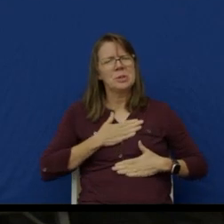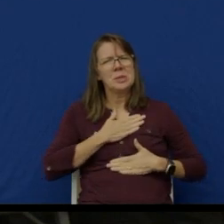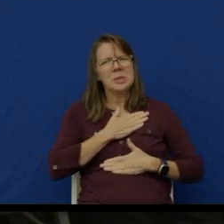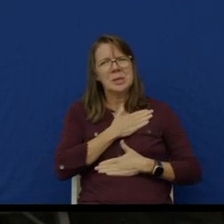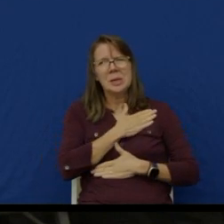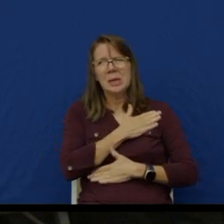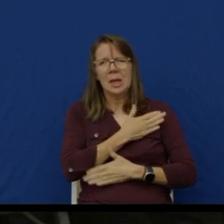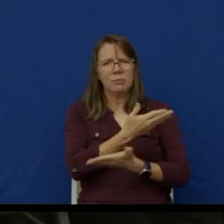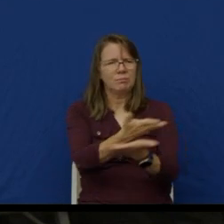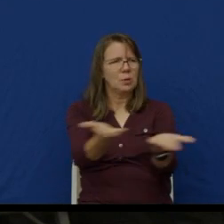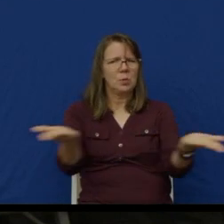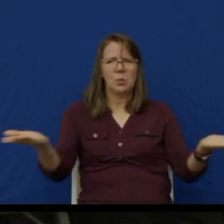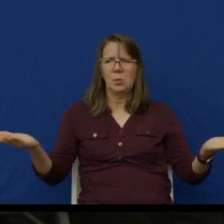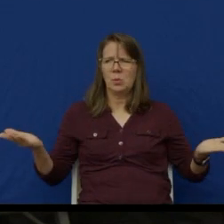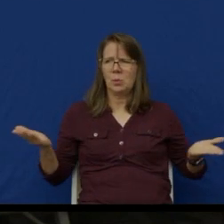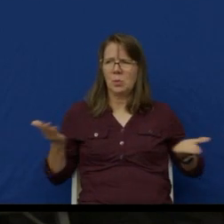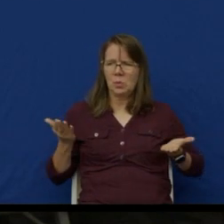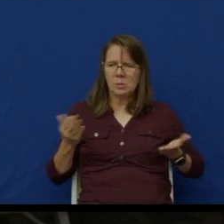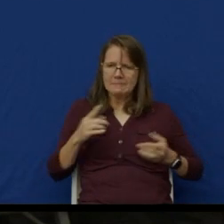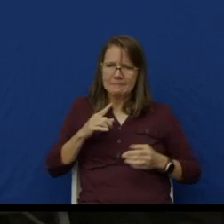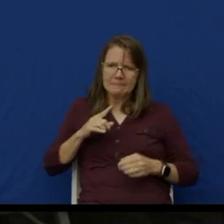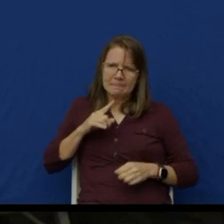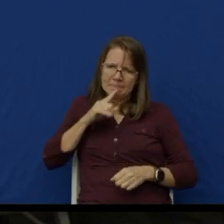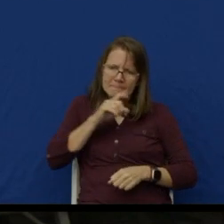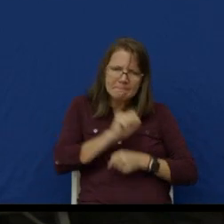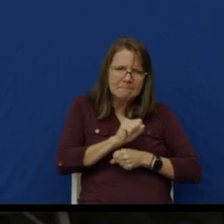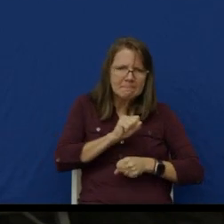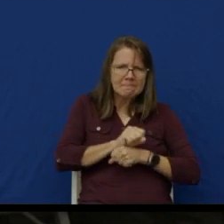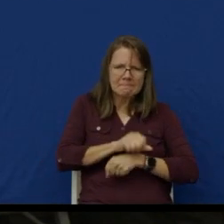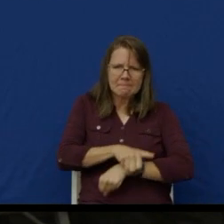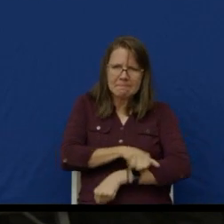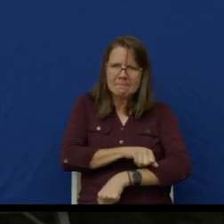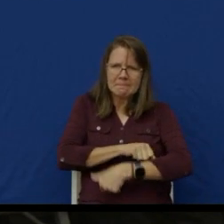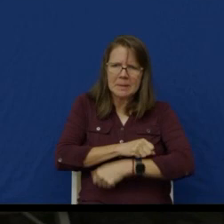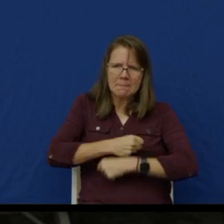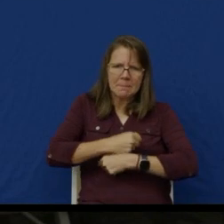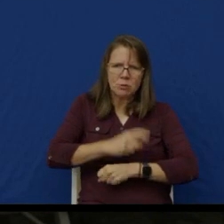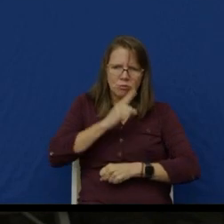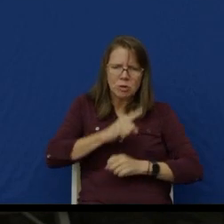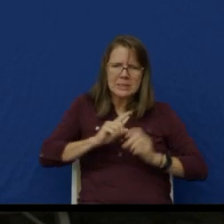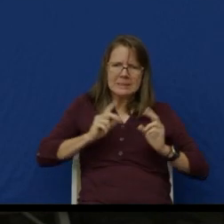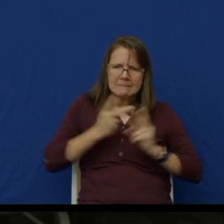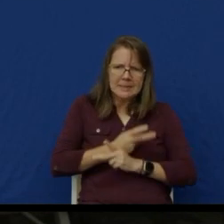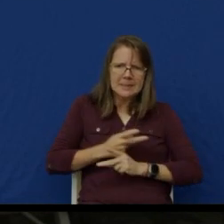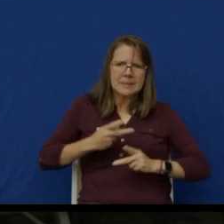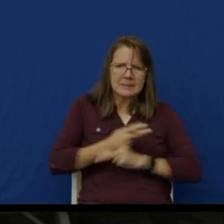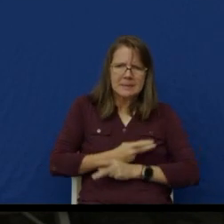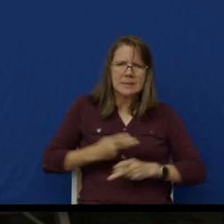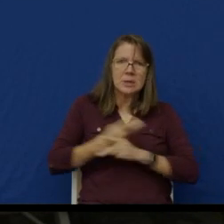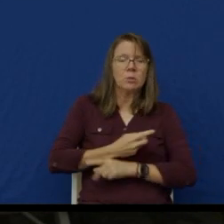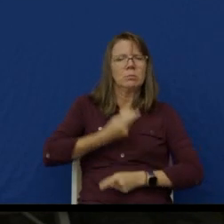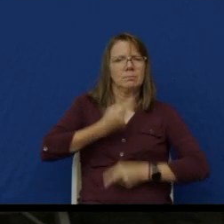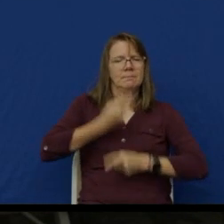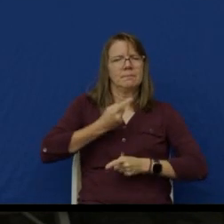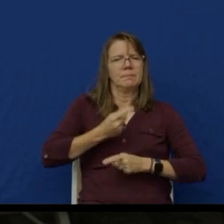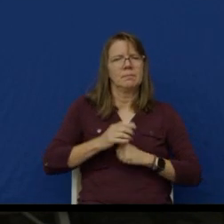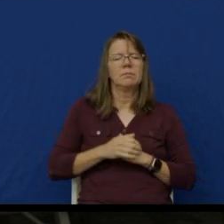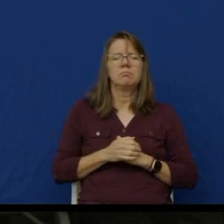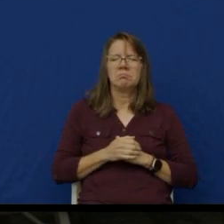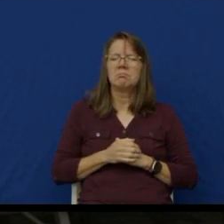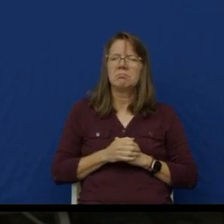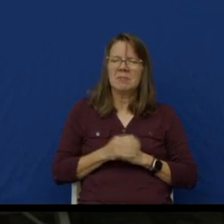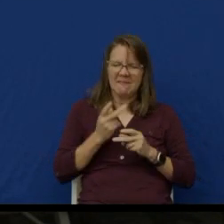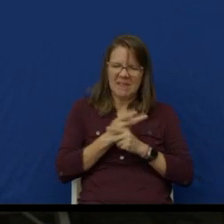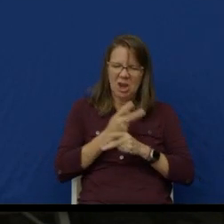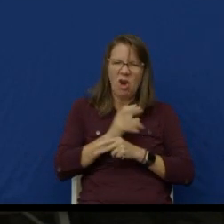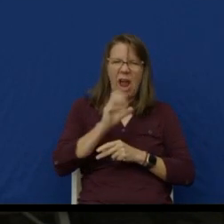the board's determination to figure this out. And it will